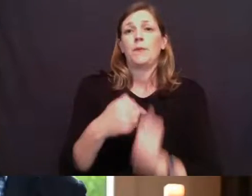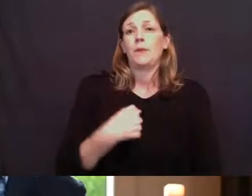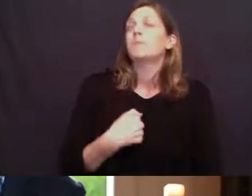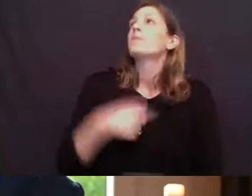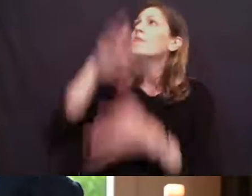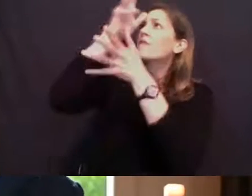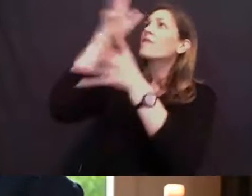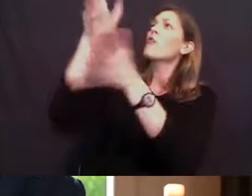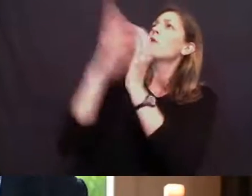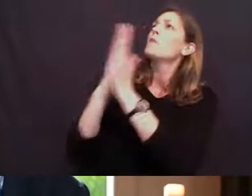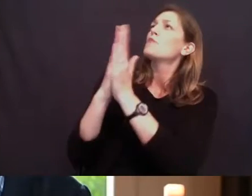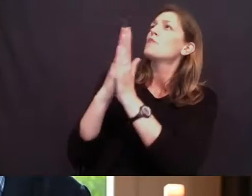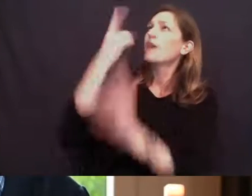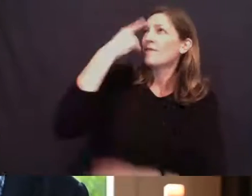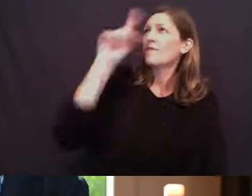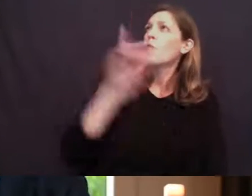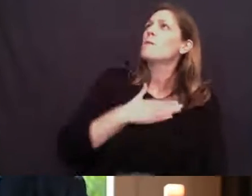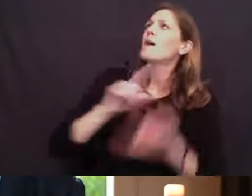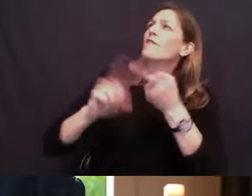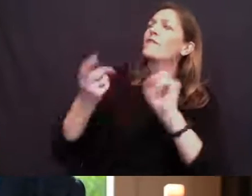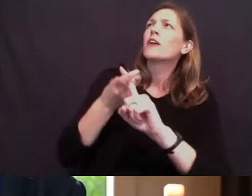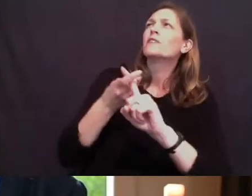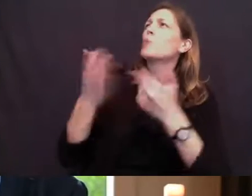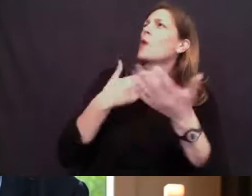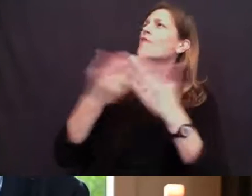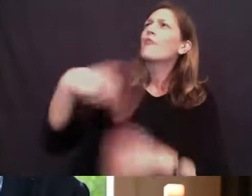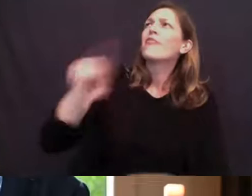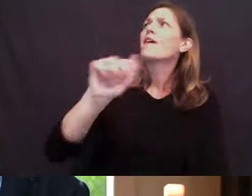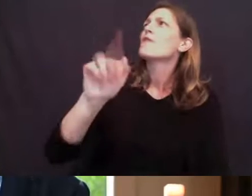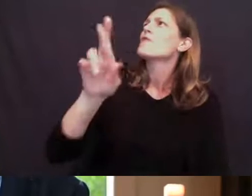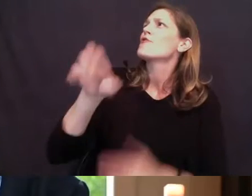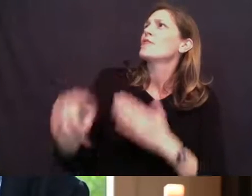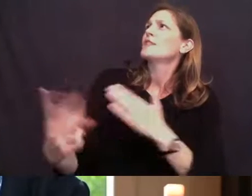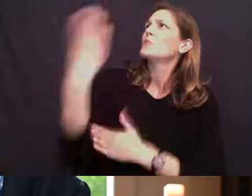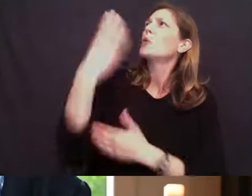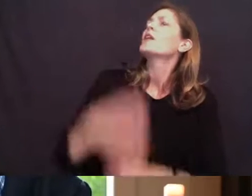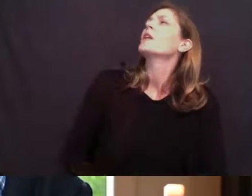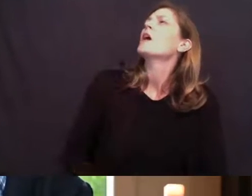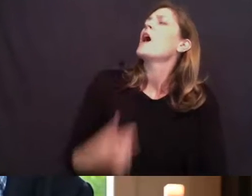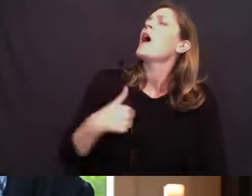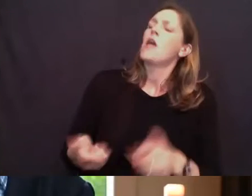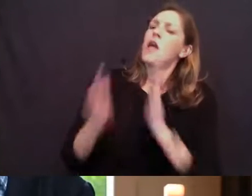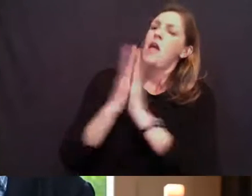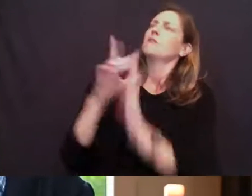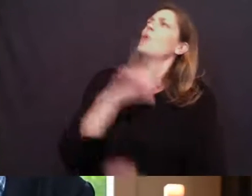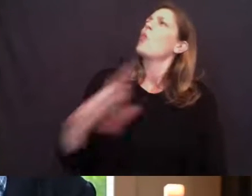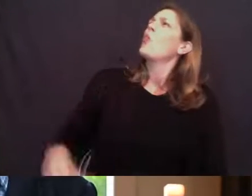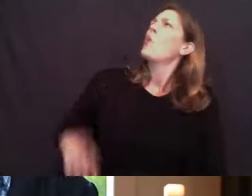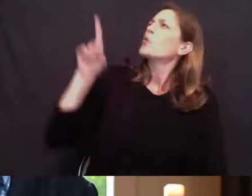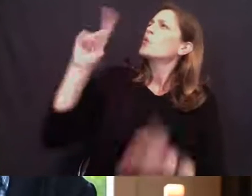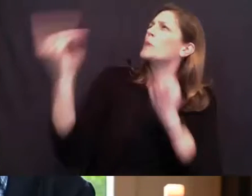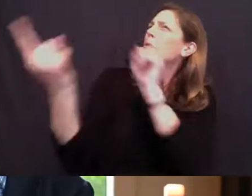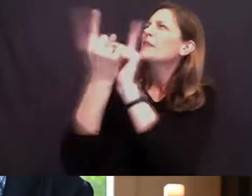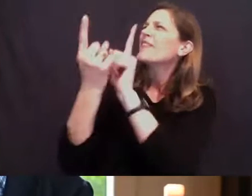I pray for my friends, whoever they are at this morning. Lord, I ask that you would meet them right where they're